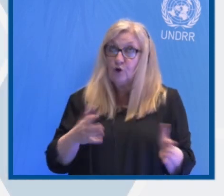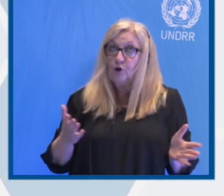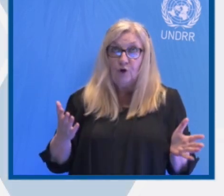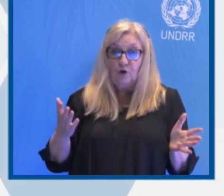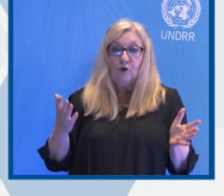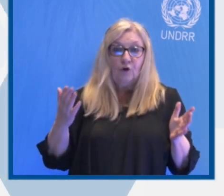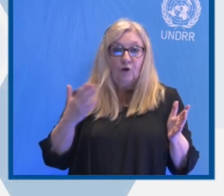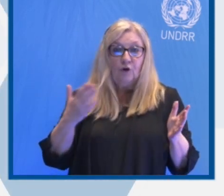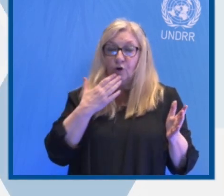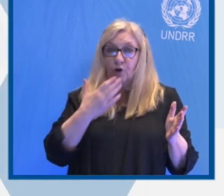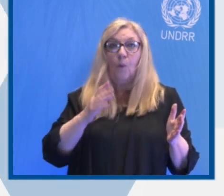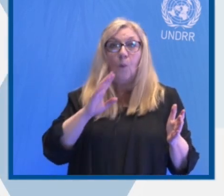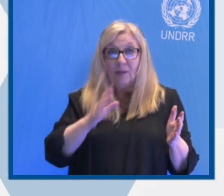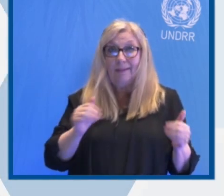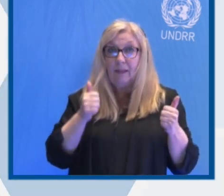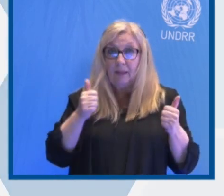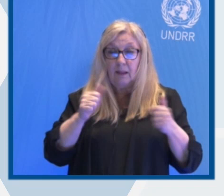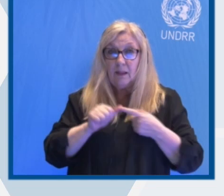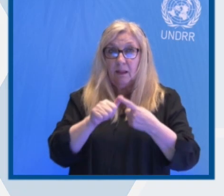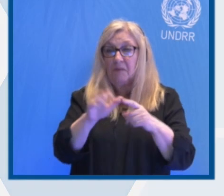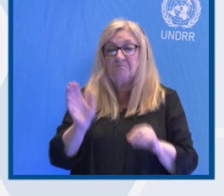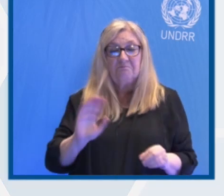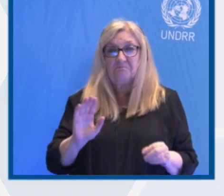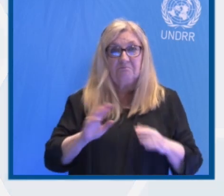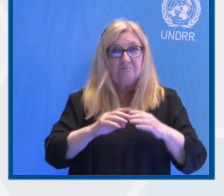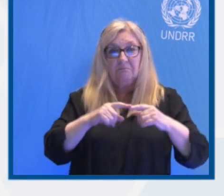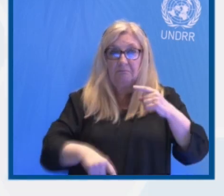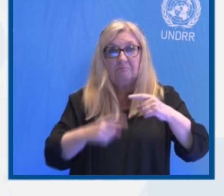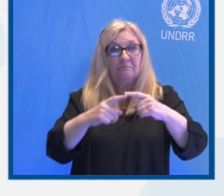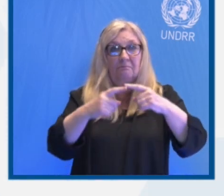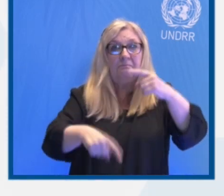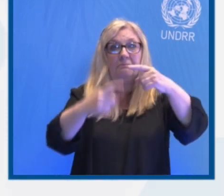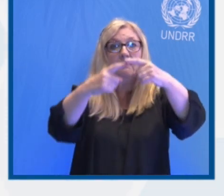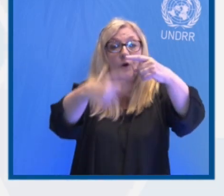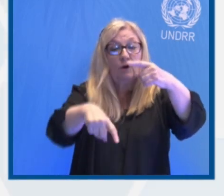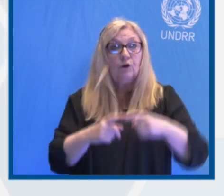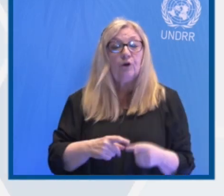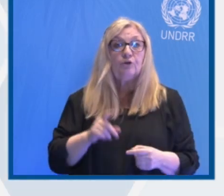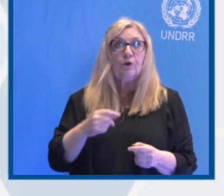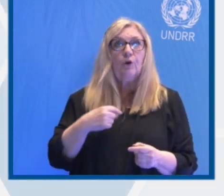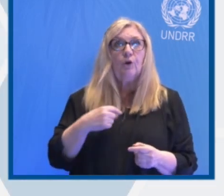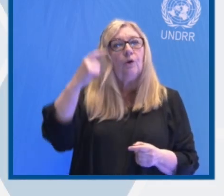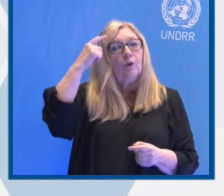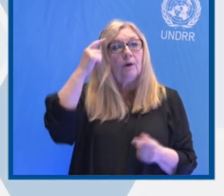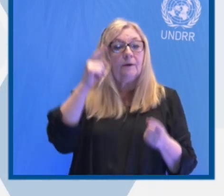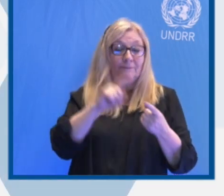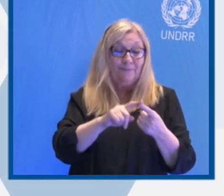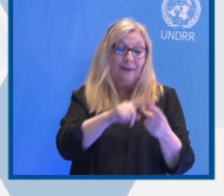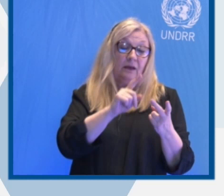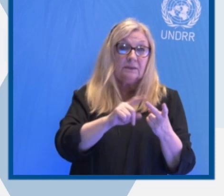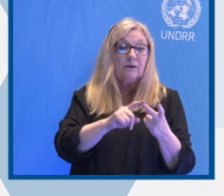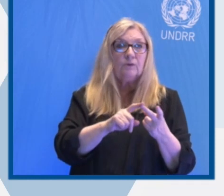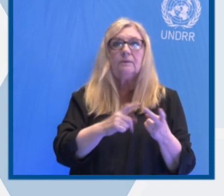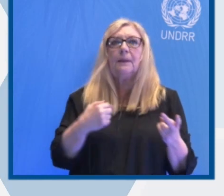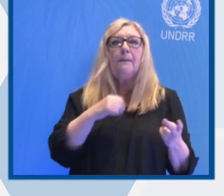obsolete earlier than we intended. And that leads to the second element, which is around prioritization.